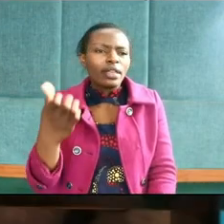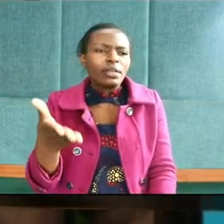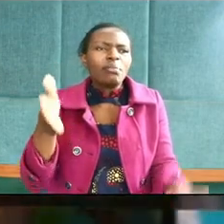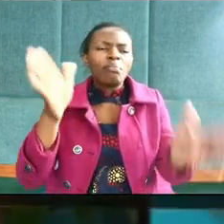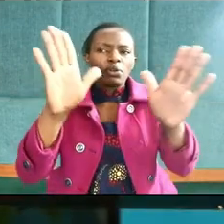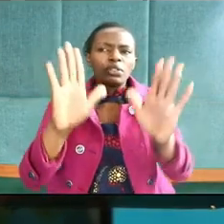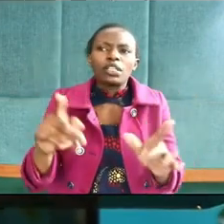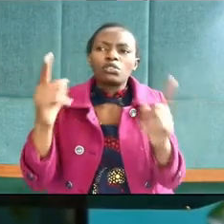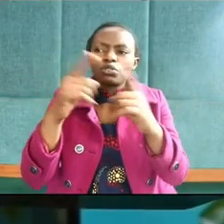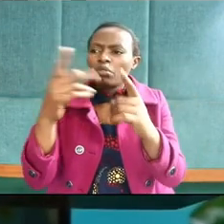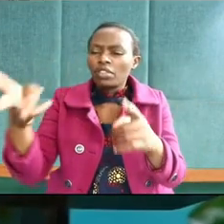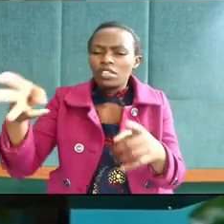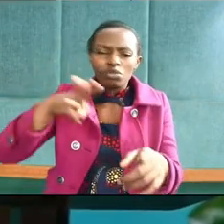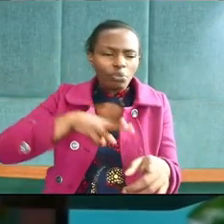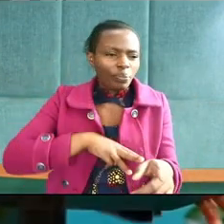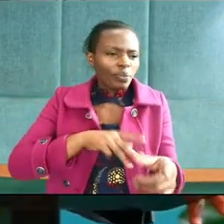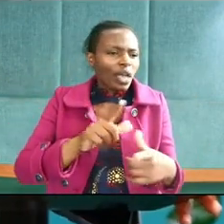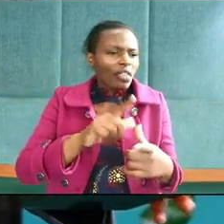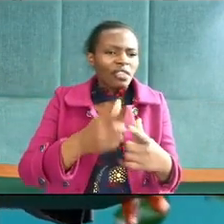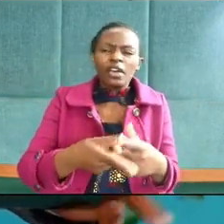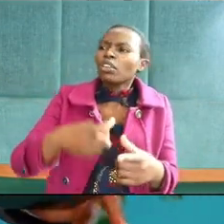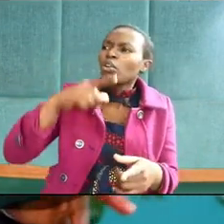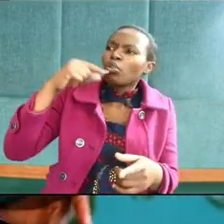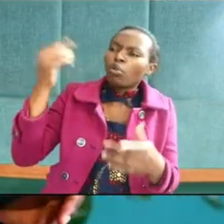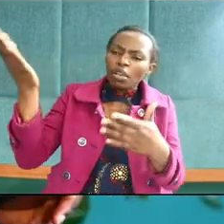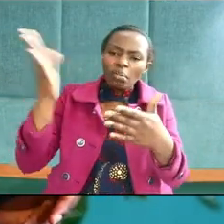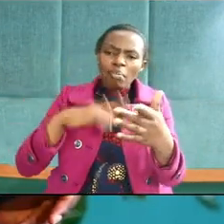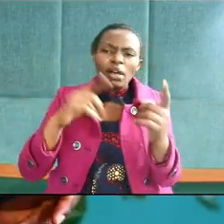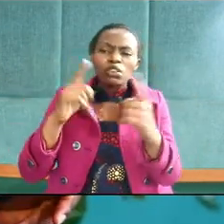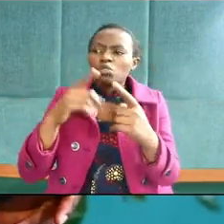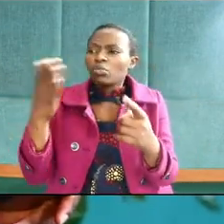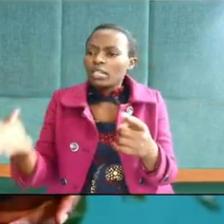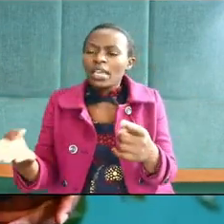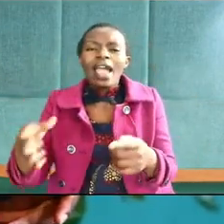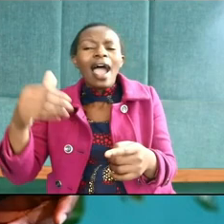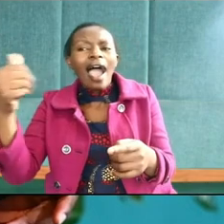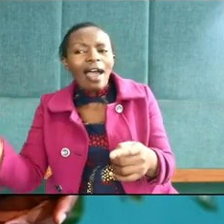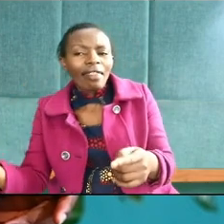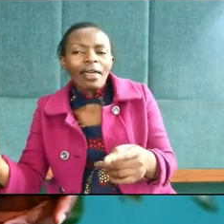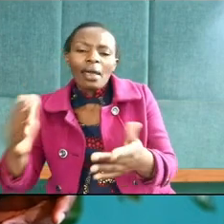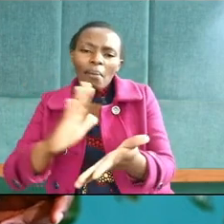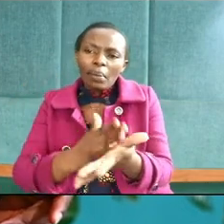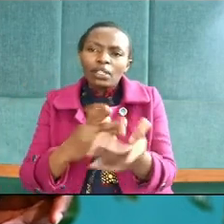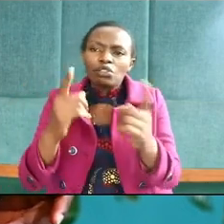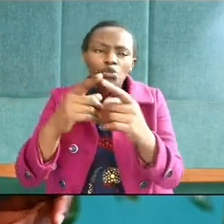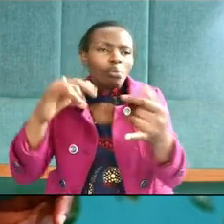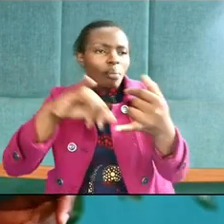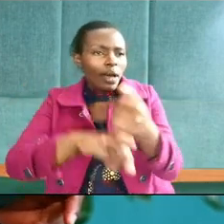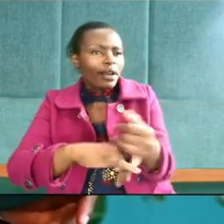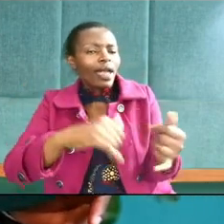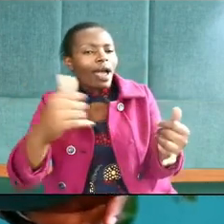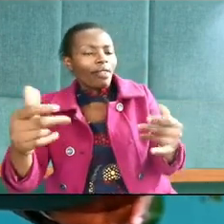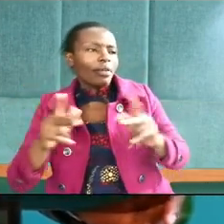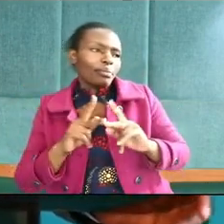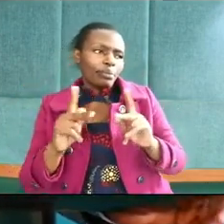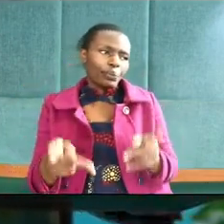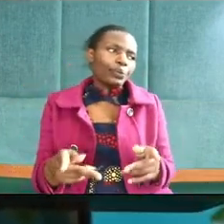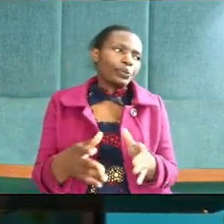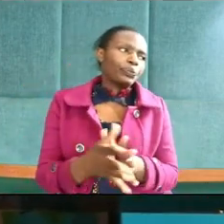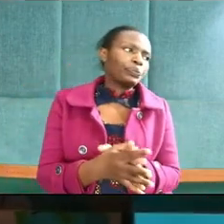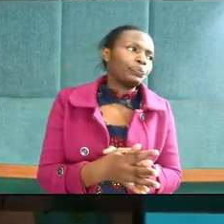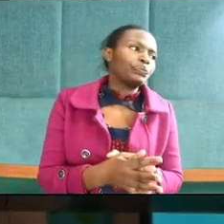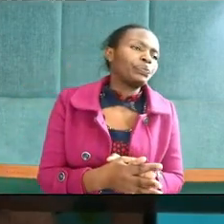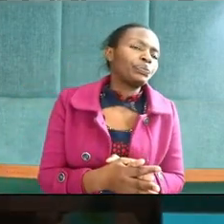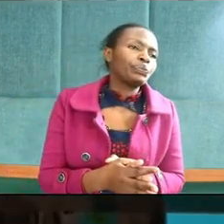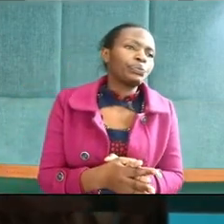woman than going back to the Moabites and be married to a Gentile person. Brothers and